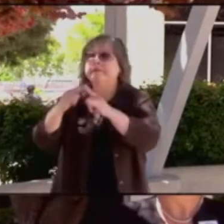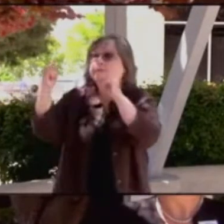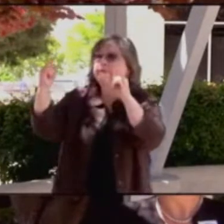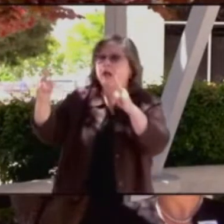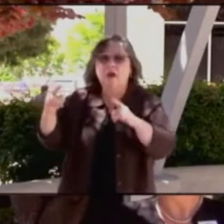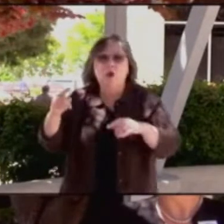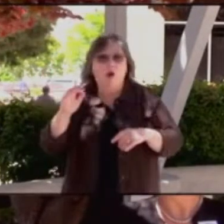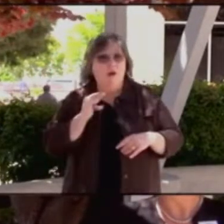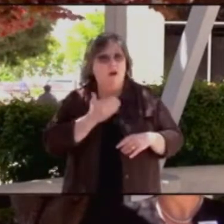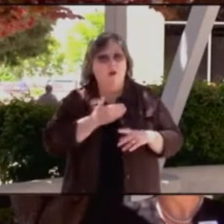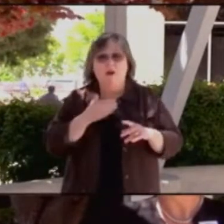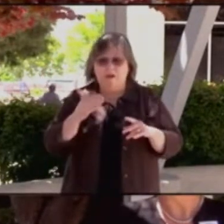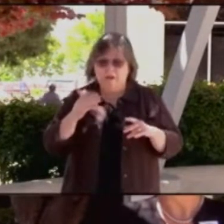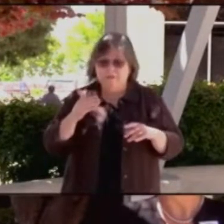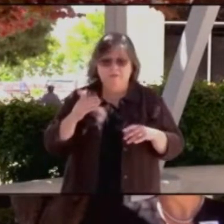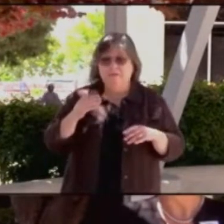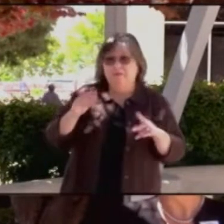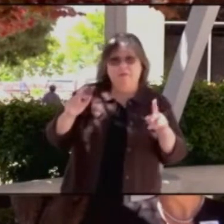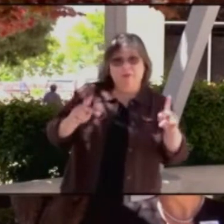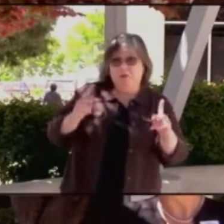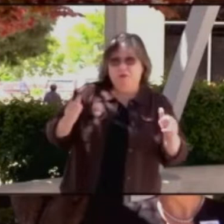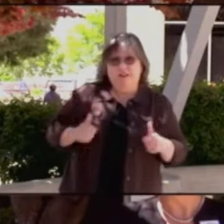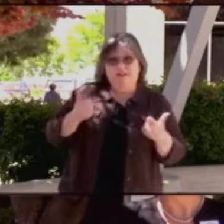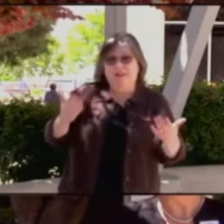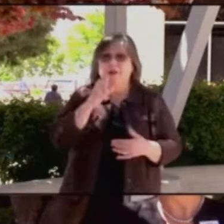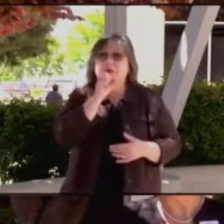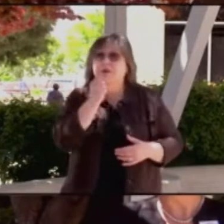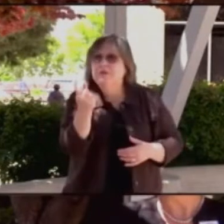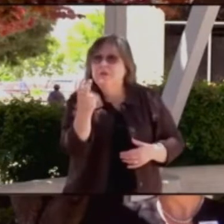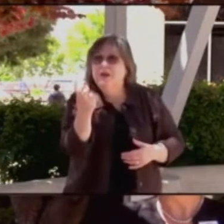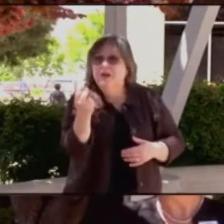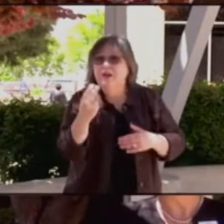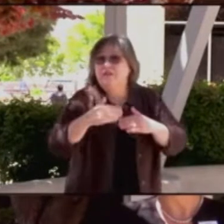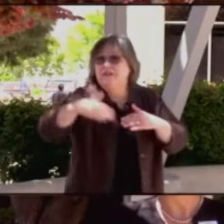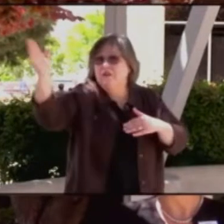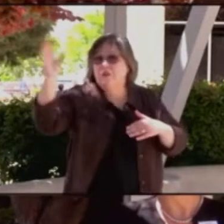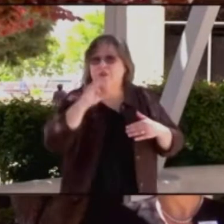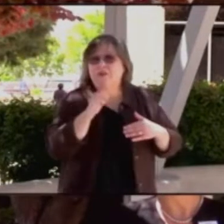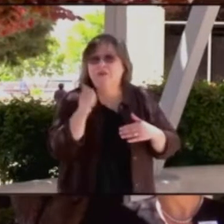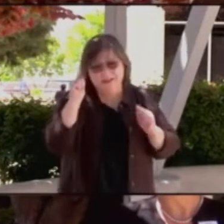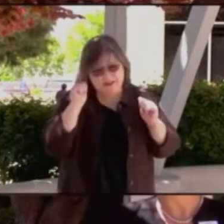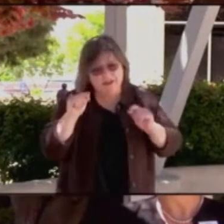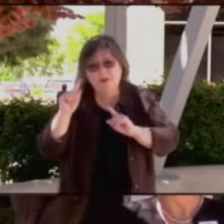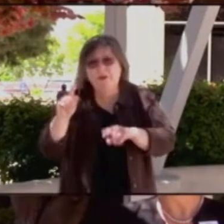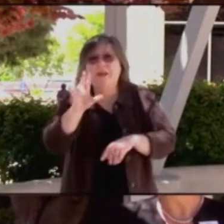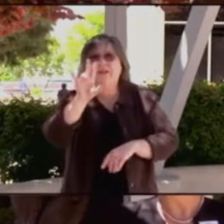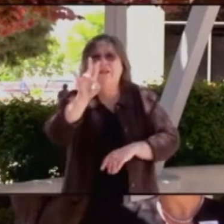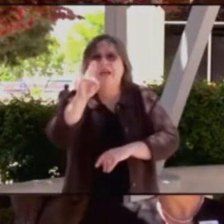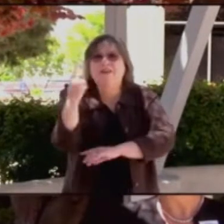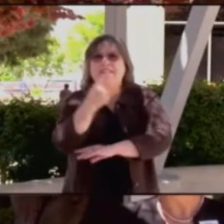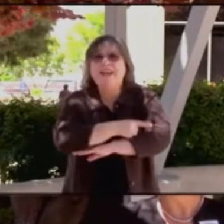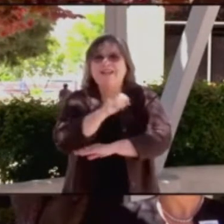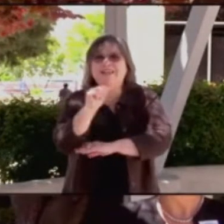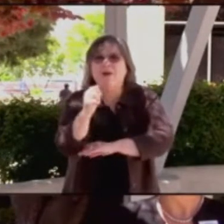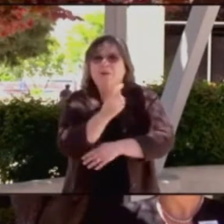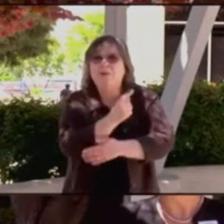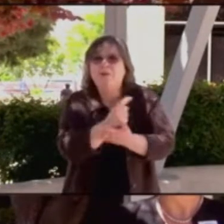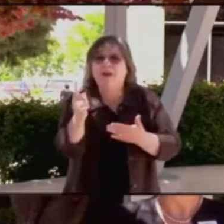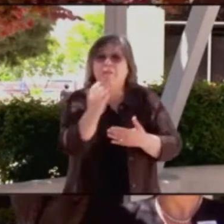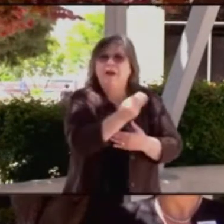and older can go 7 days a week. And if you need a ride to your vaccination, we've got you